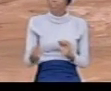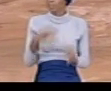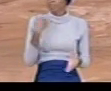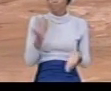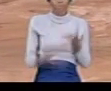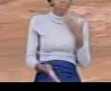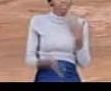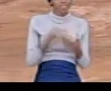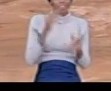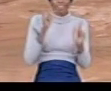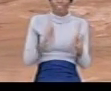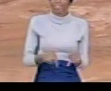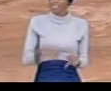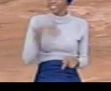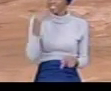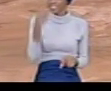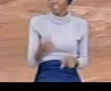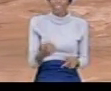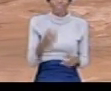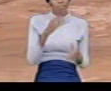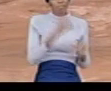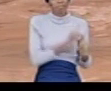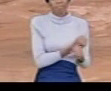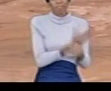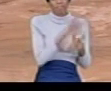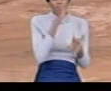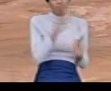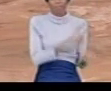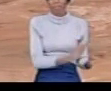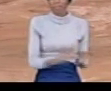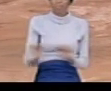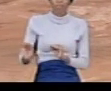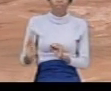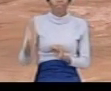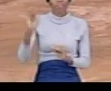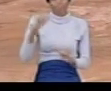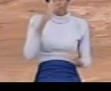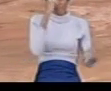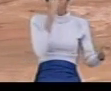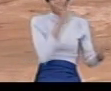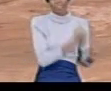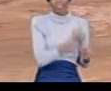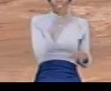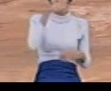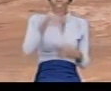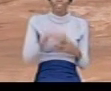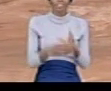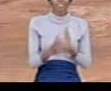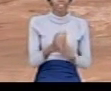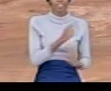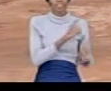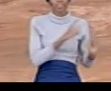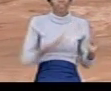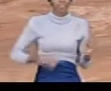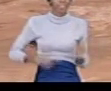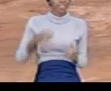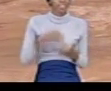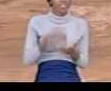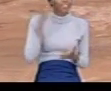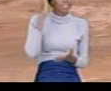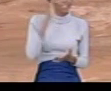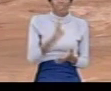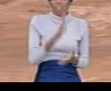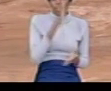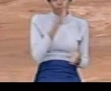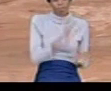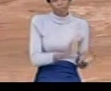removed. Whosoever says, mountain be thou removed, by faith in the Lord,